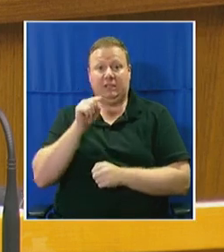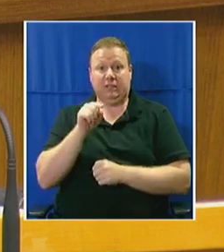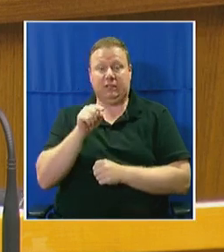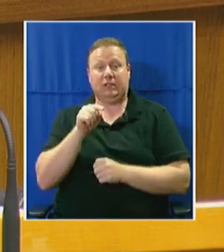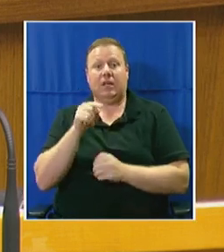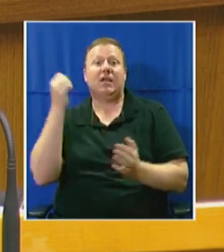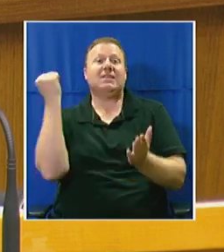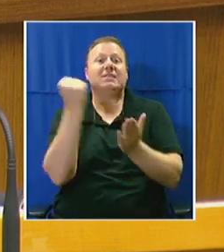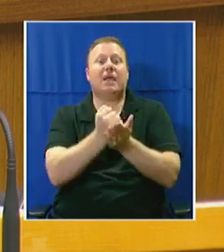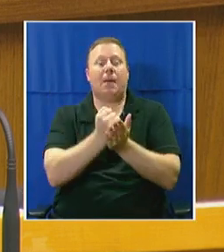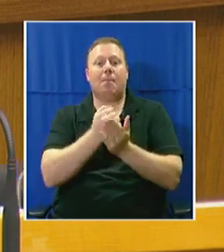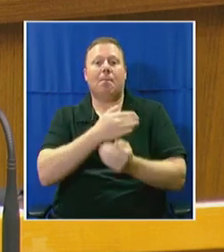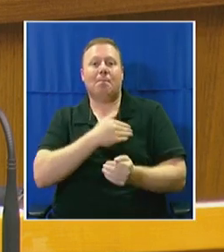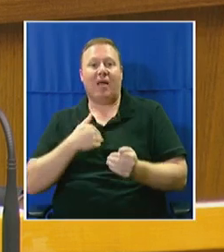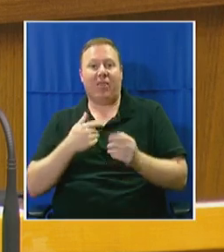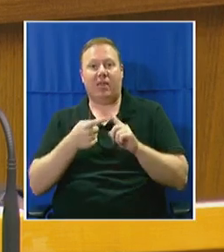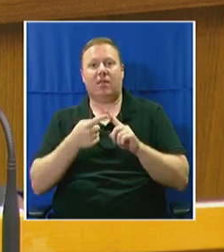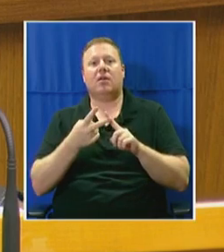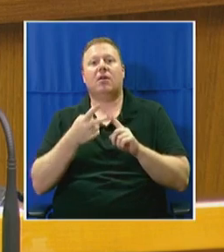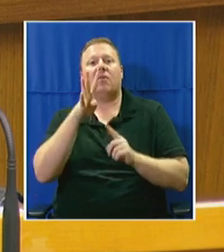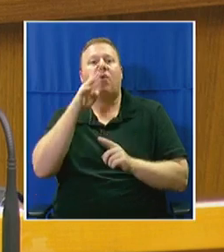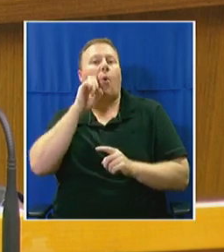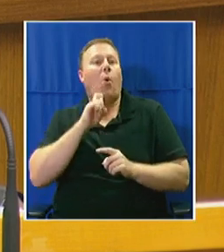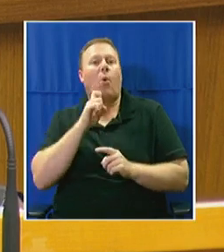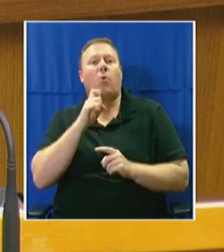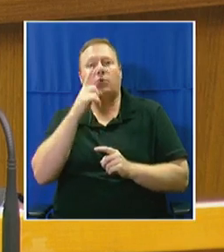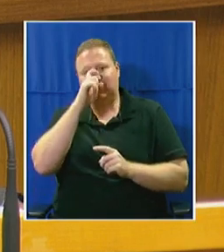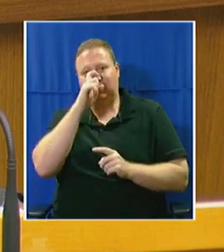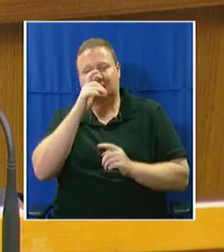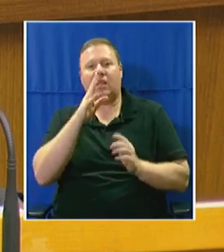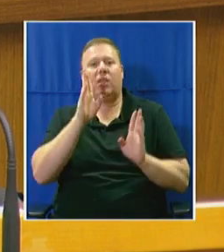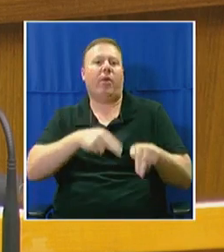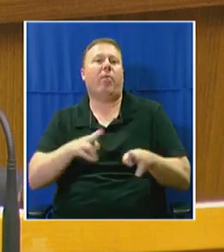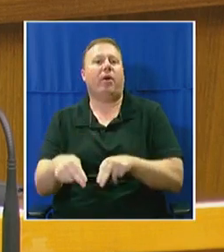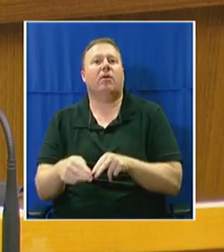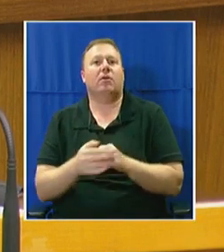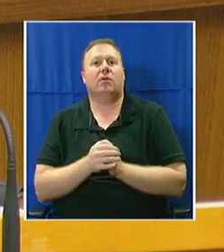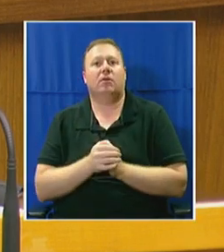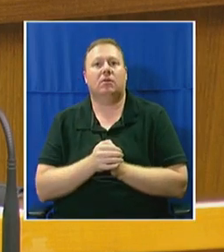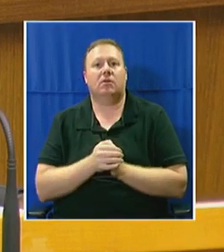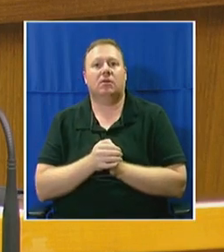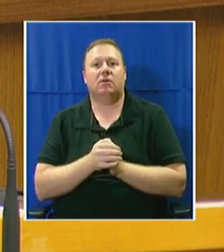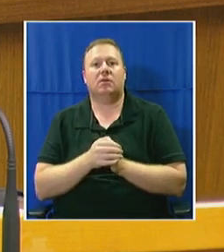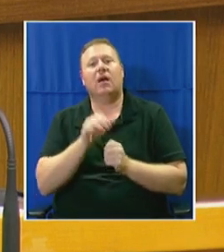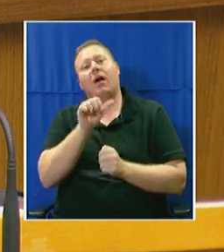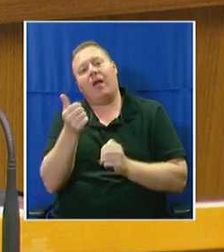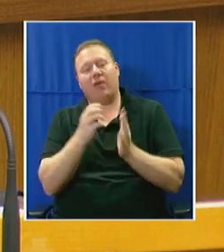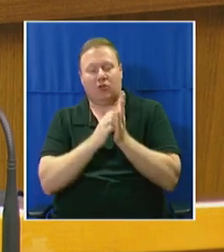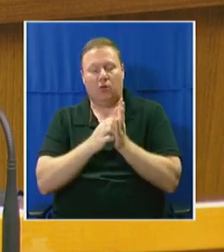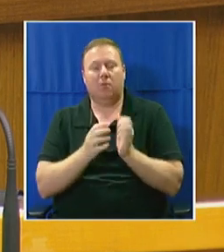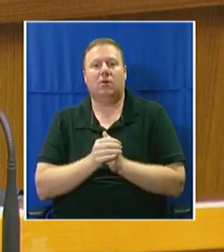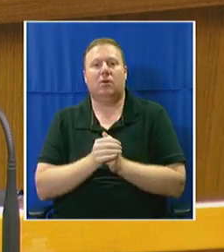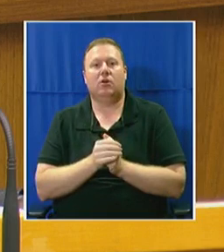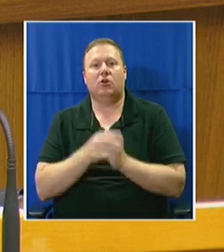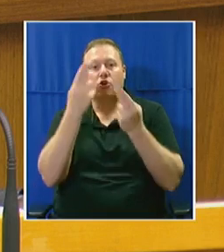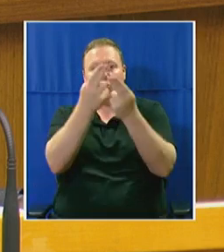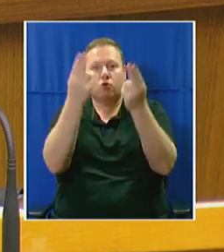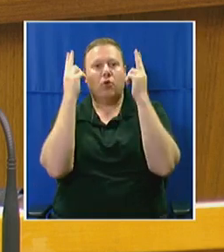while the other one who disabled was thrown out of a moving car a 22y old man and let